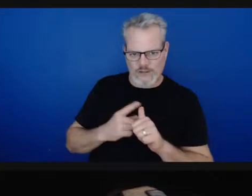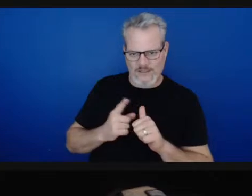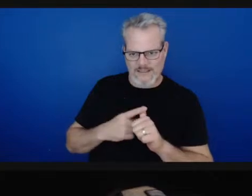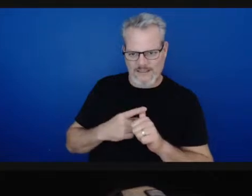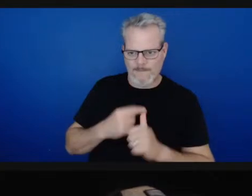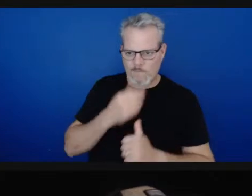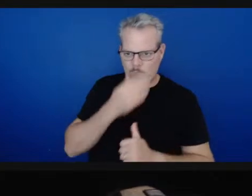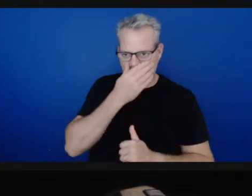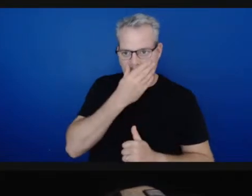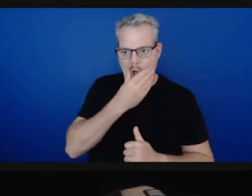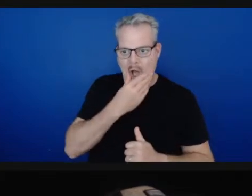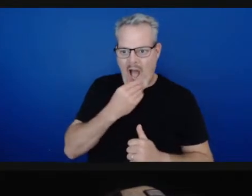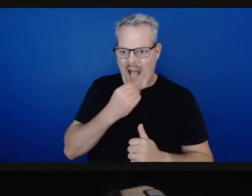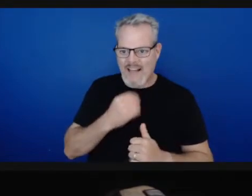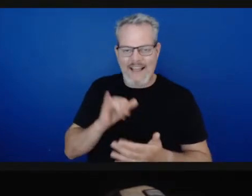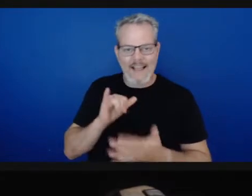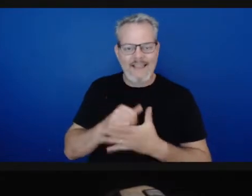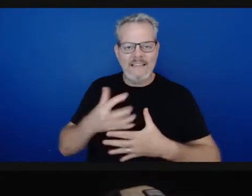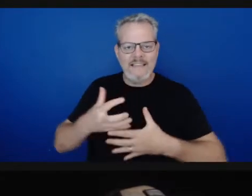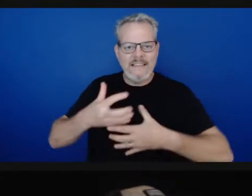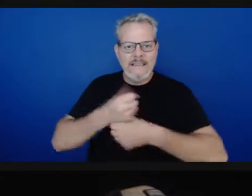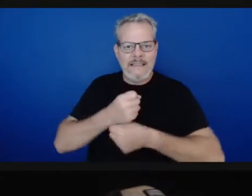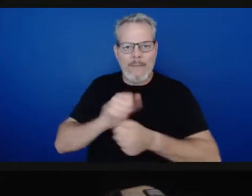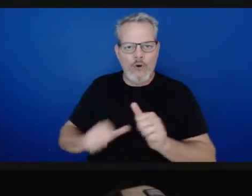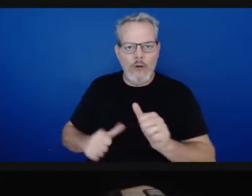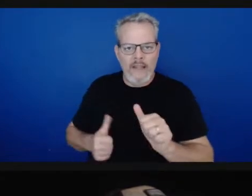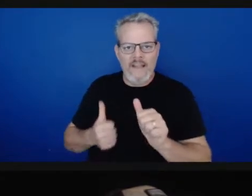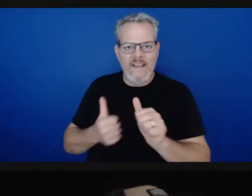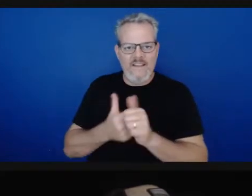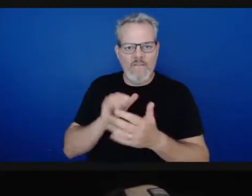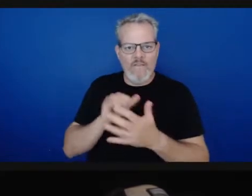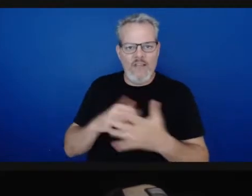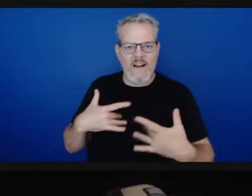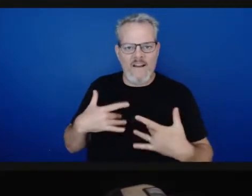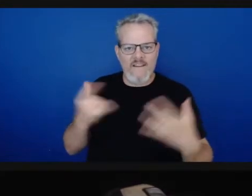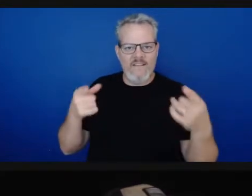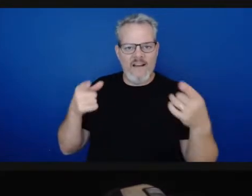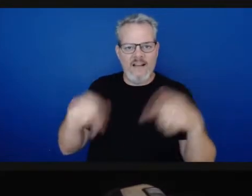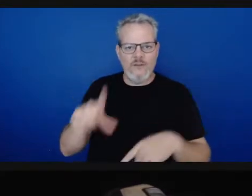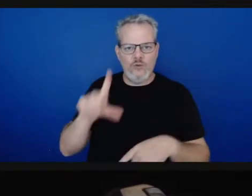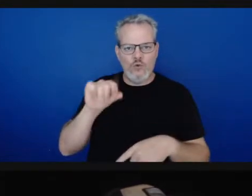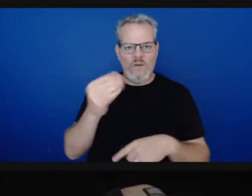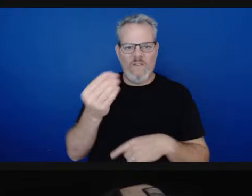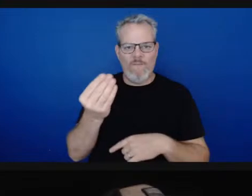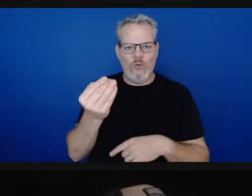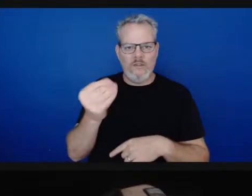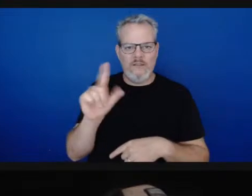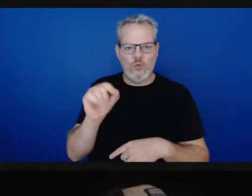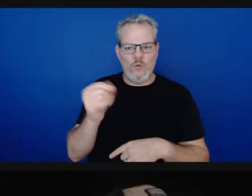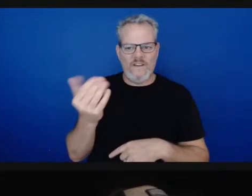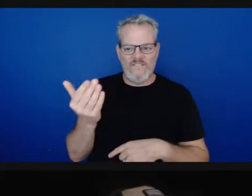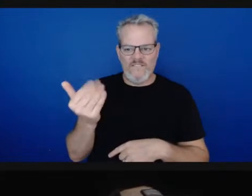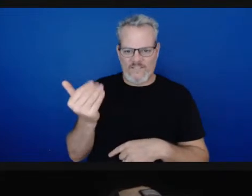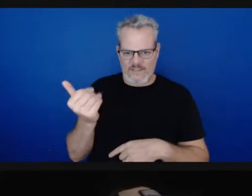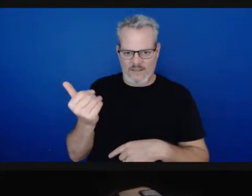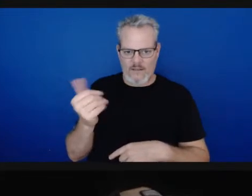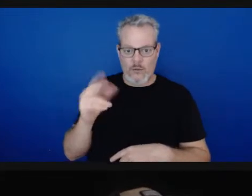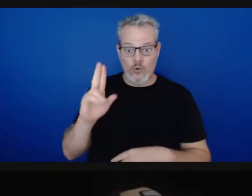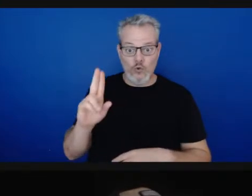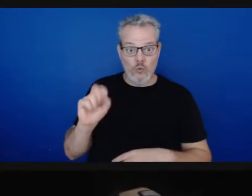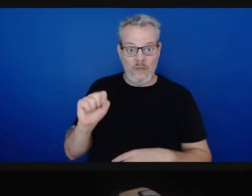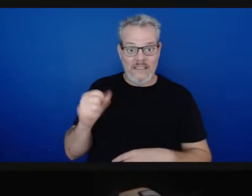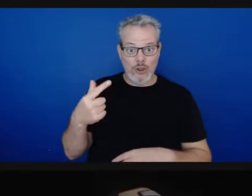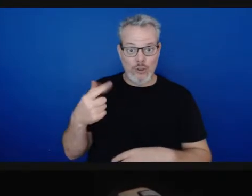Okay, that's the summary of that event, 2014 and 15. The USGS held many community meetings. They made many